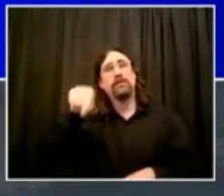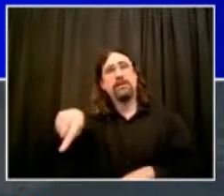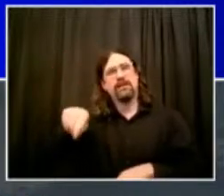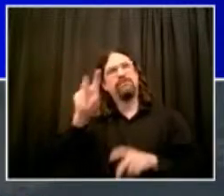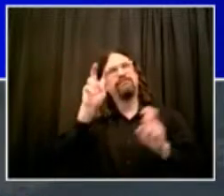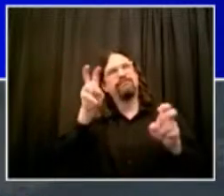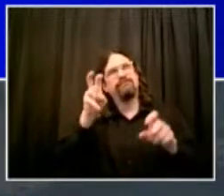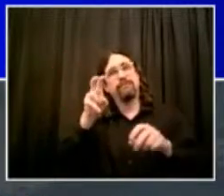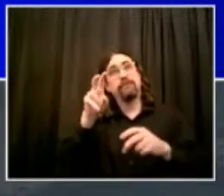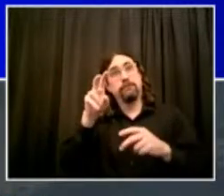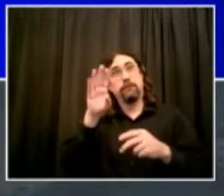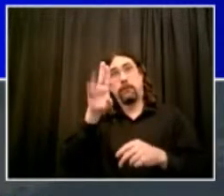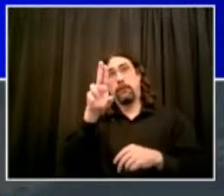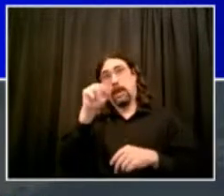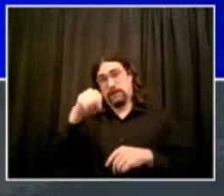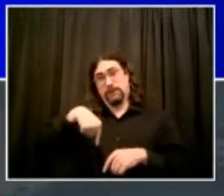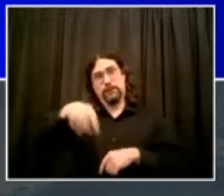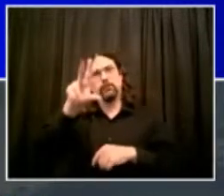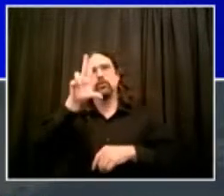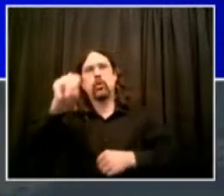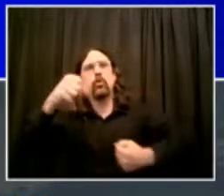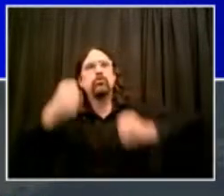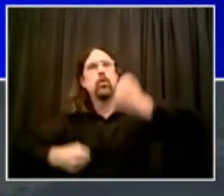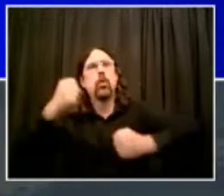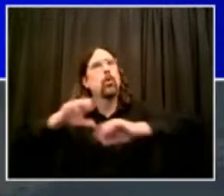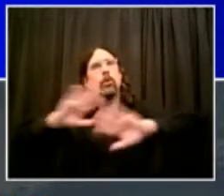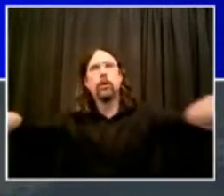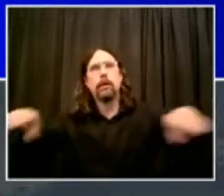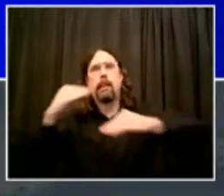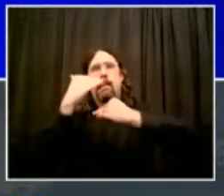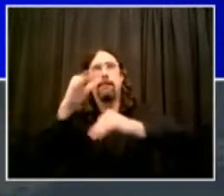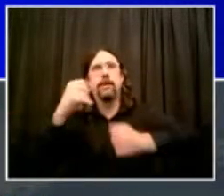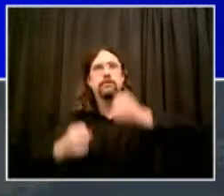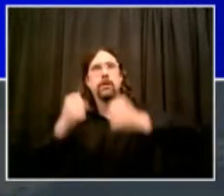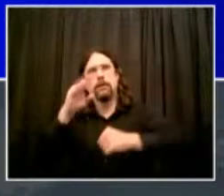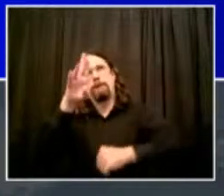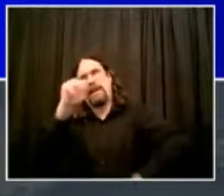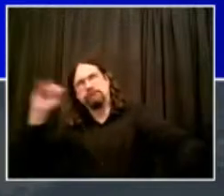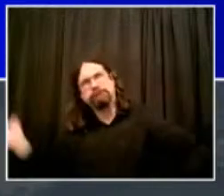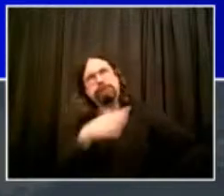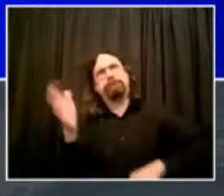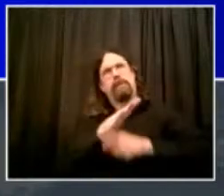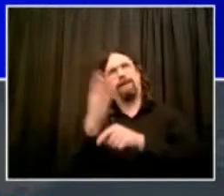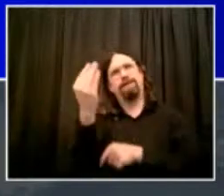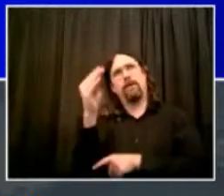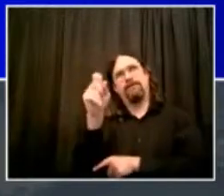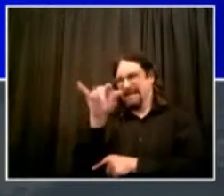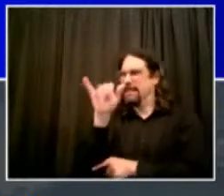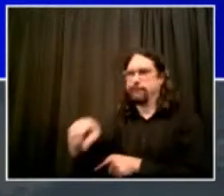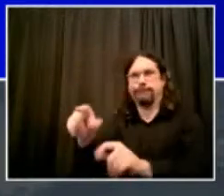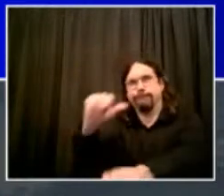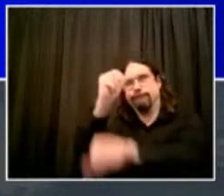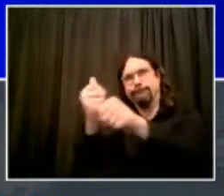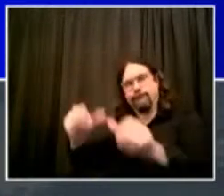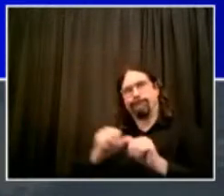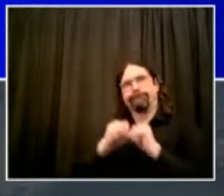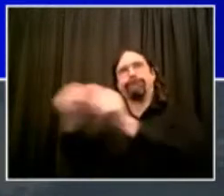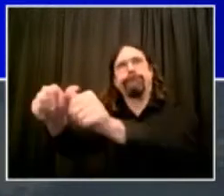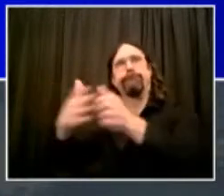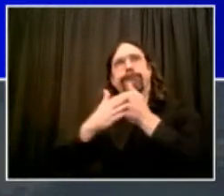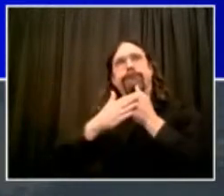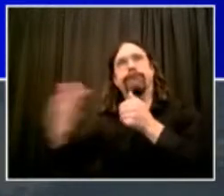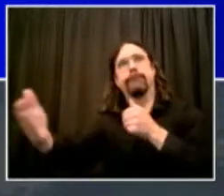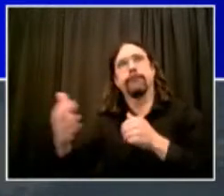this month on East 14th Street in Manhattan and 149th Street in the Bronx.